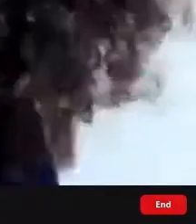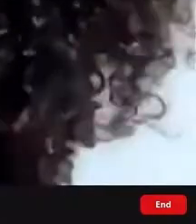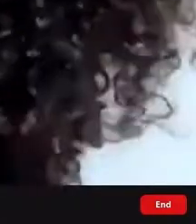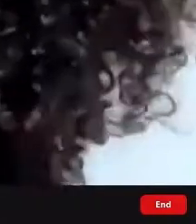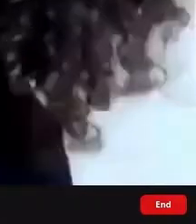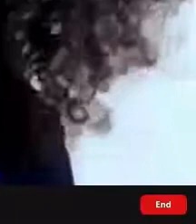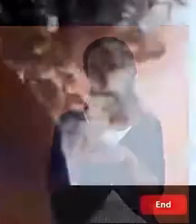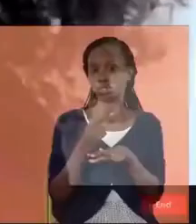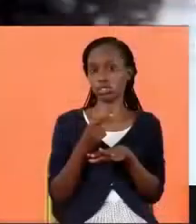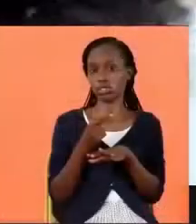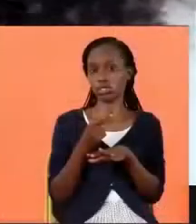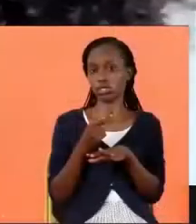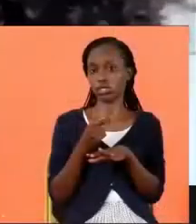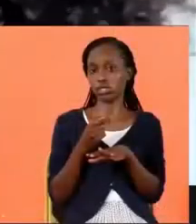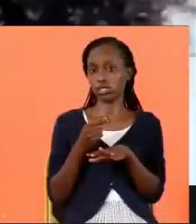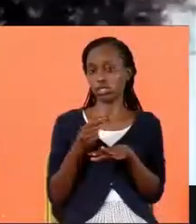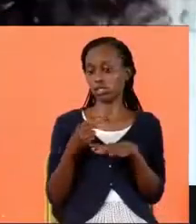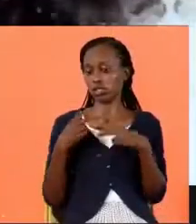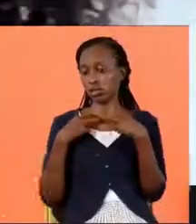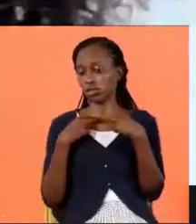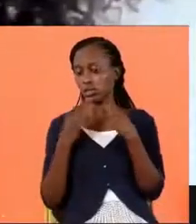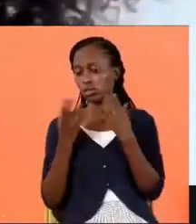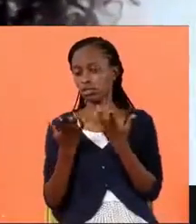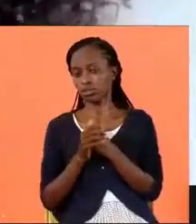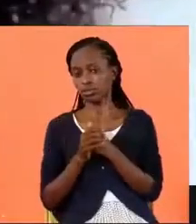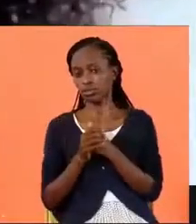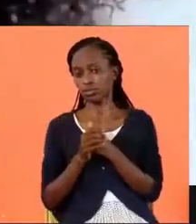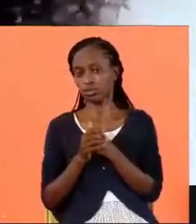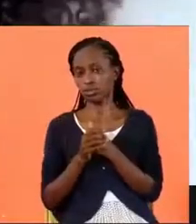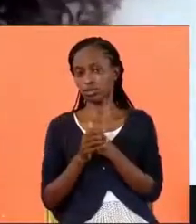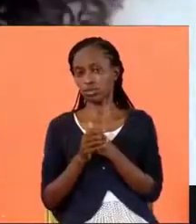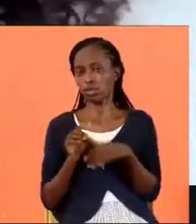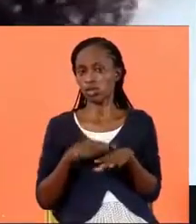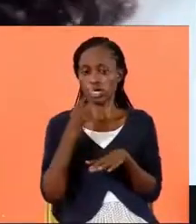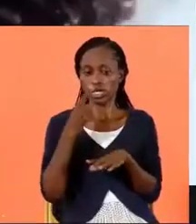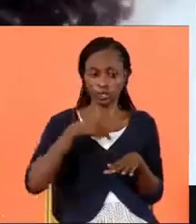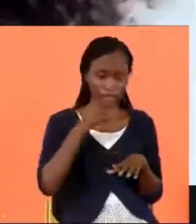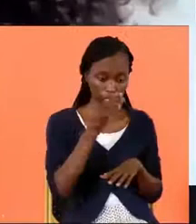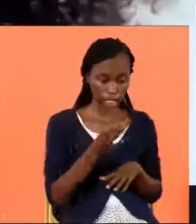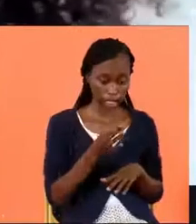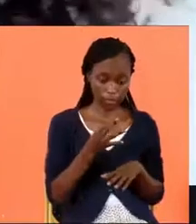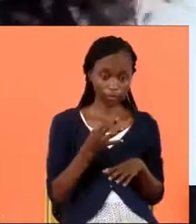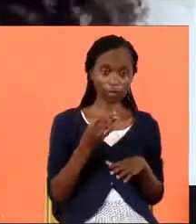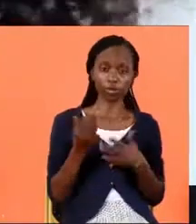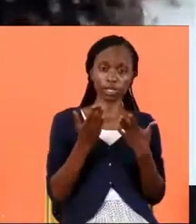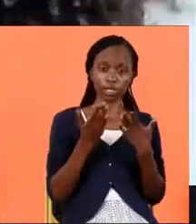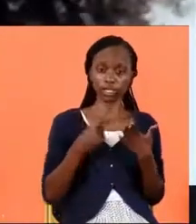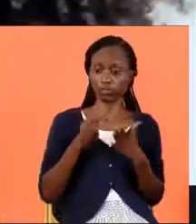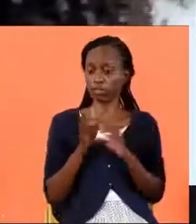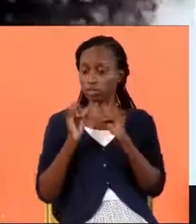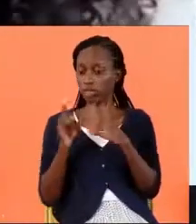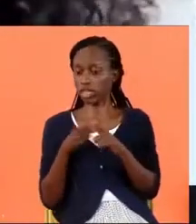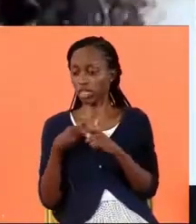at the whims of multinational corporations where they are, saying to us, if you don't give us incentives, we're not going to